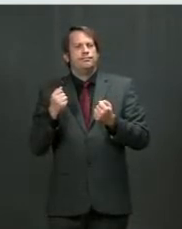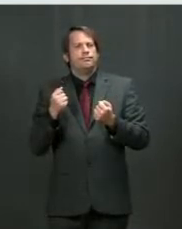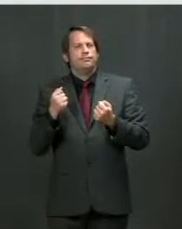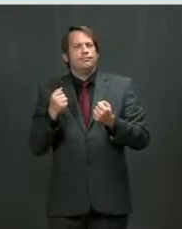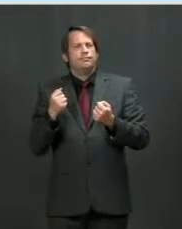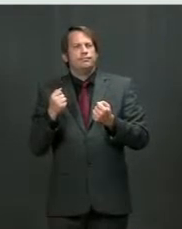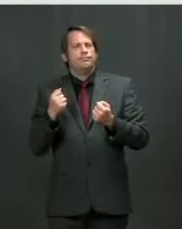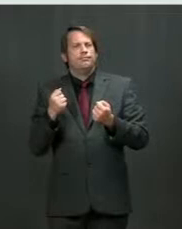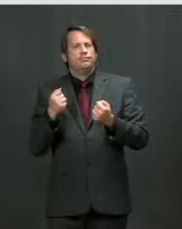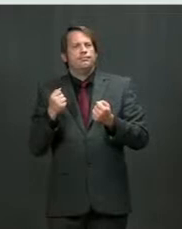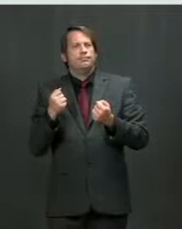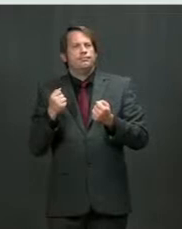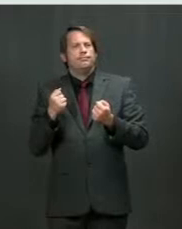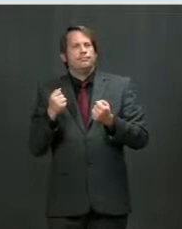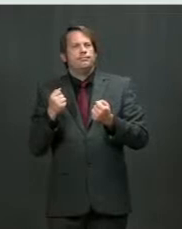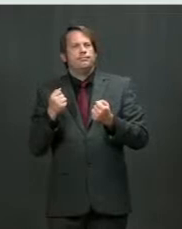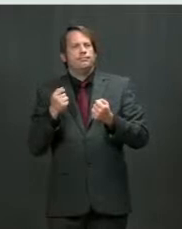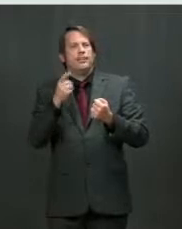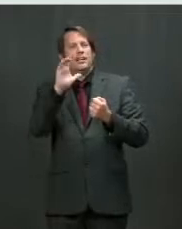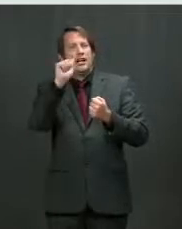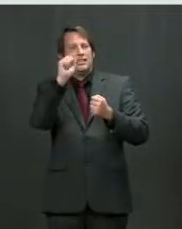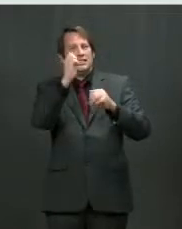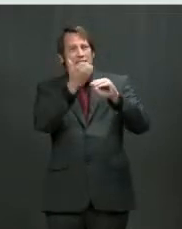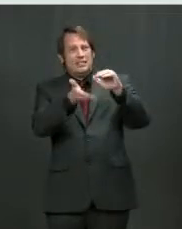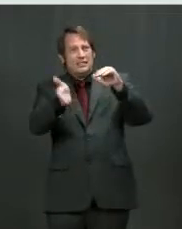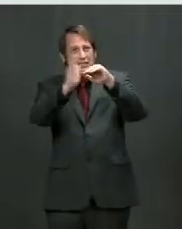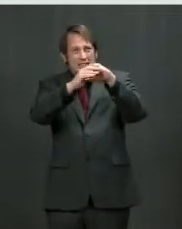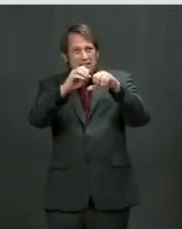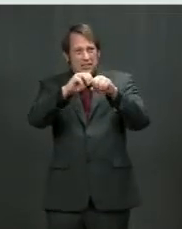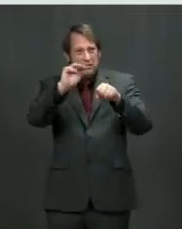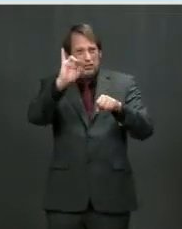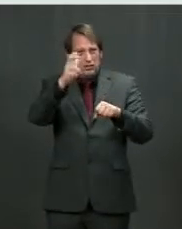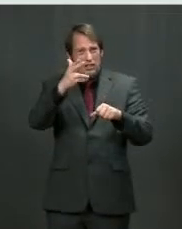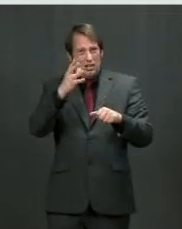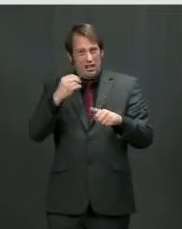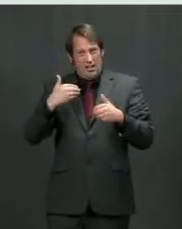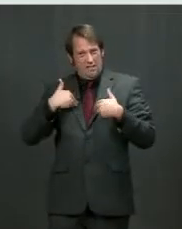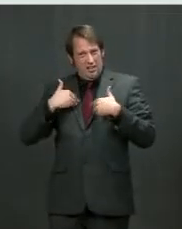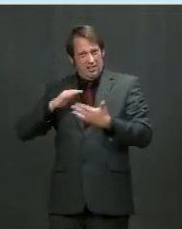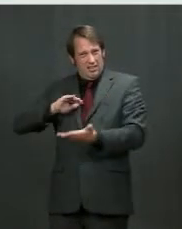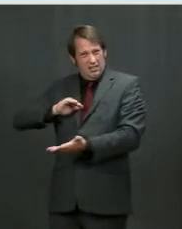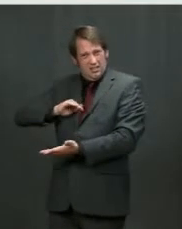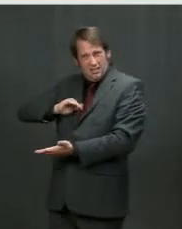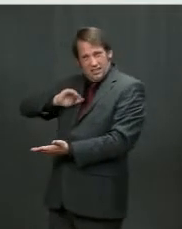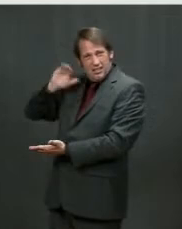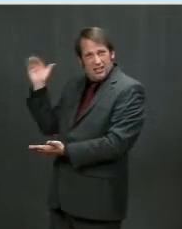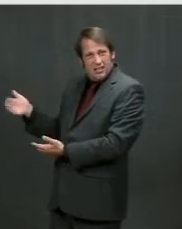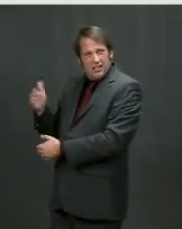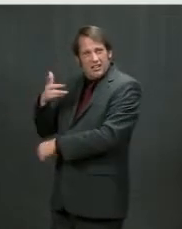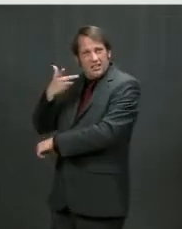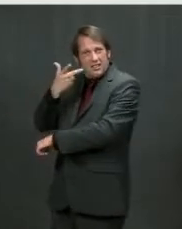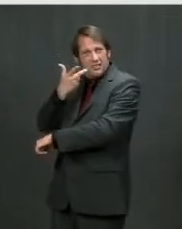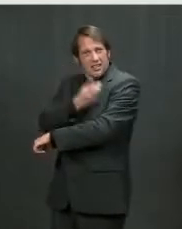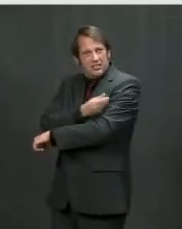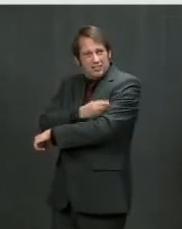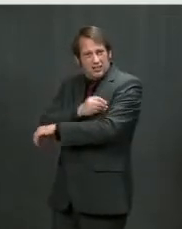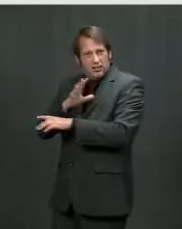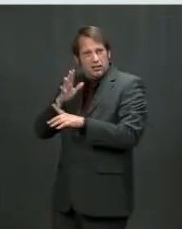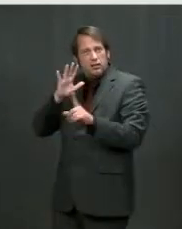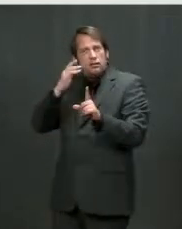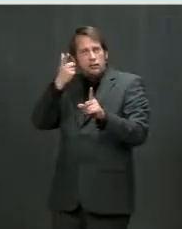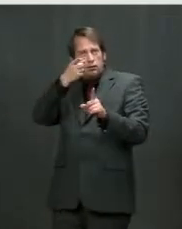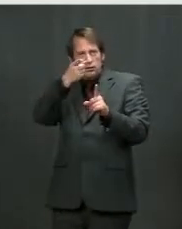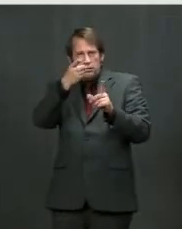states, if not now, is there a time when you would consider tweaking that formula or even targeting specifically